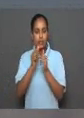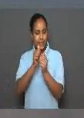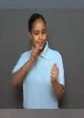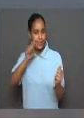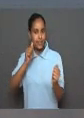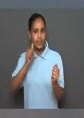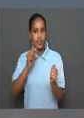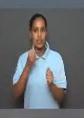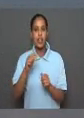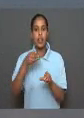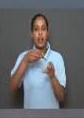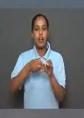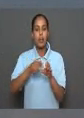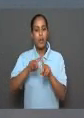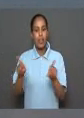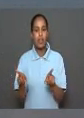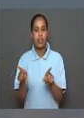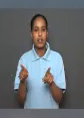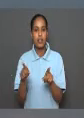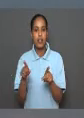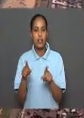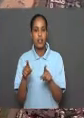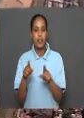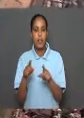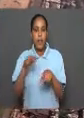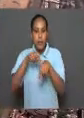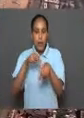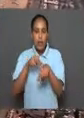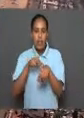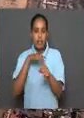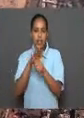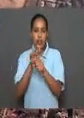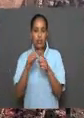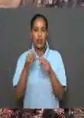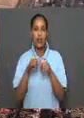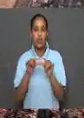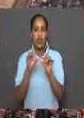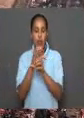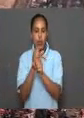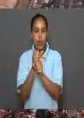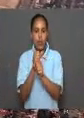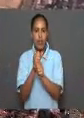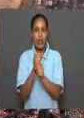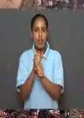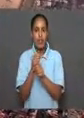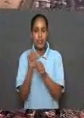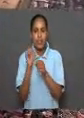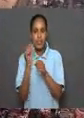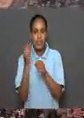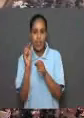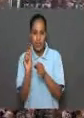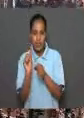to stretch with the gas, but impermeable enough to contain the